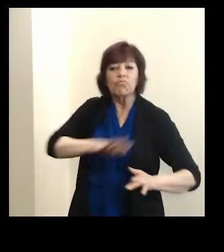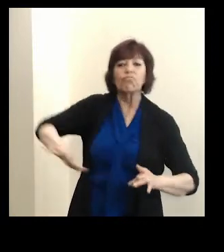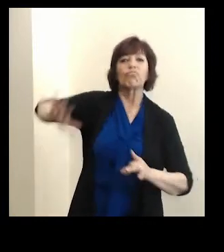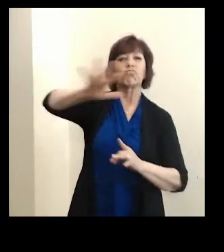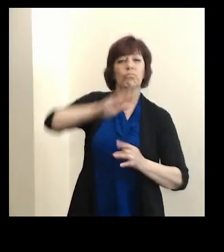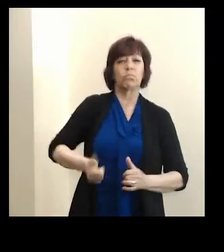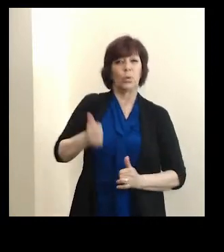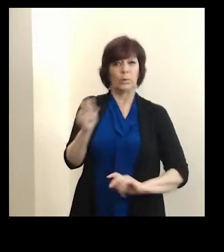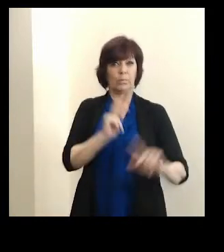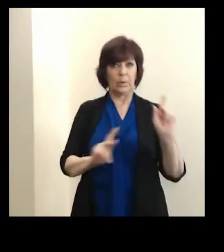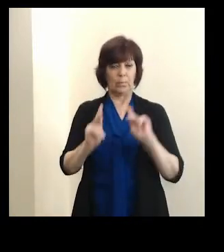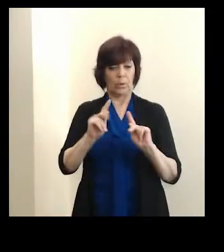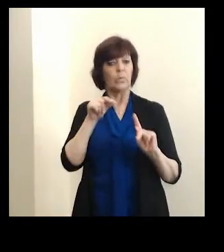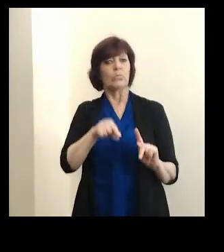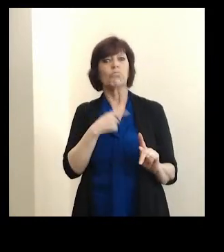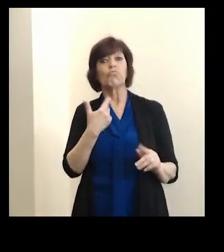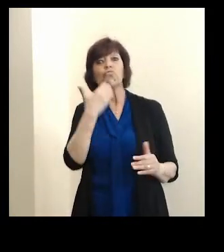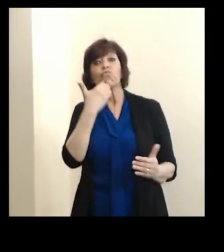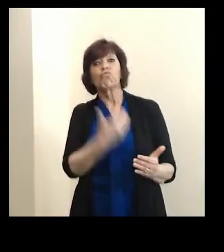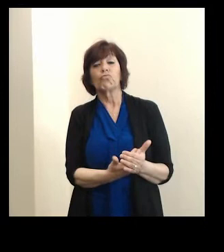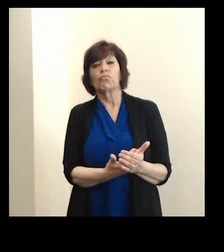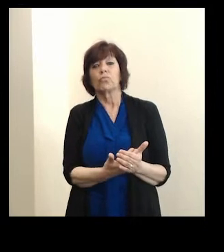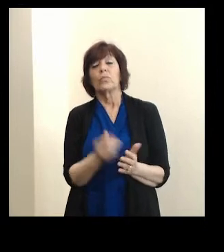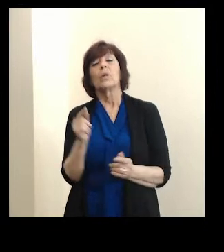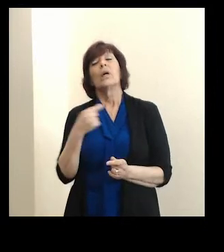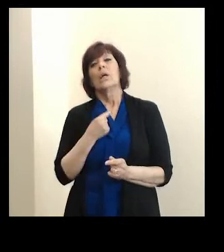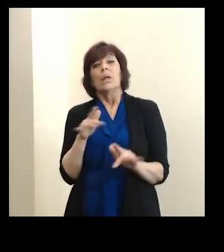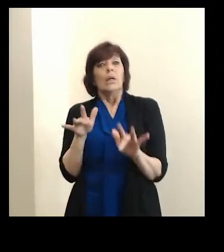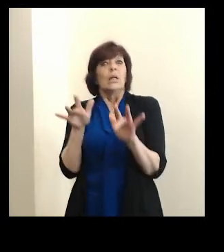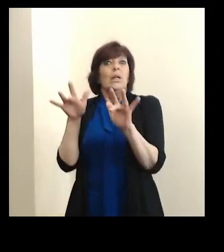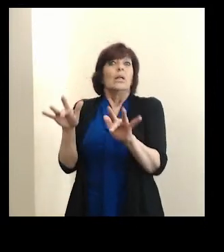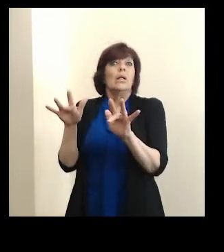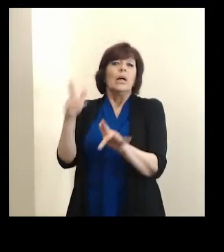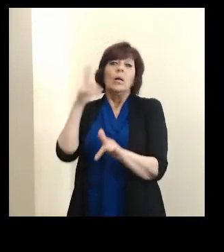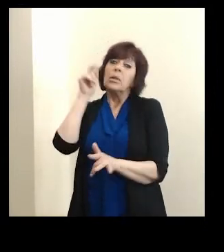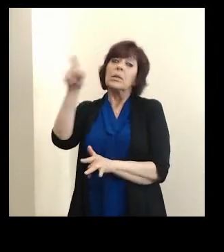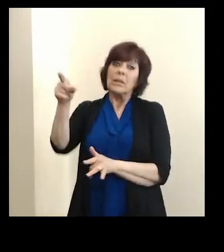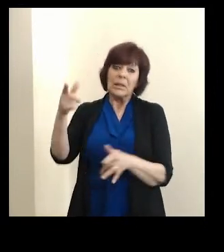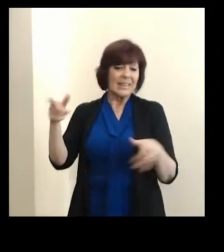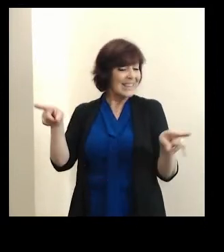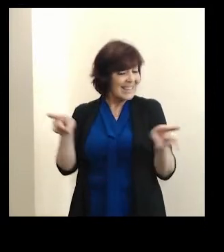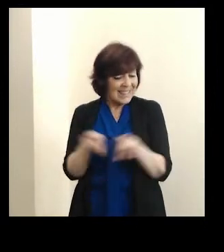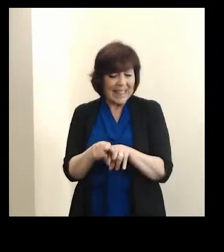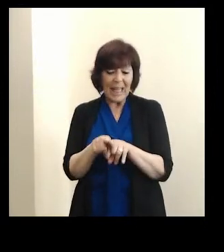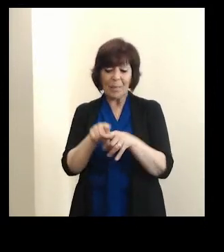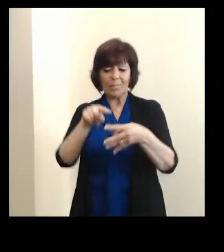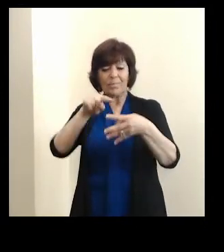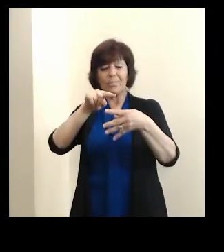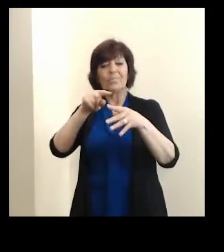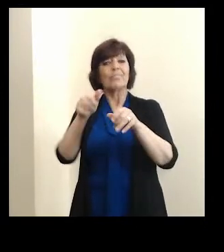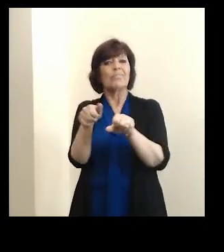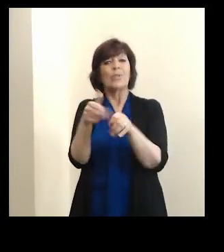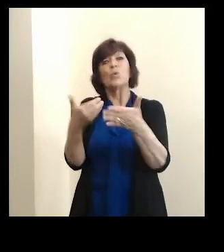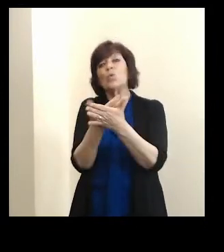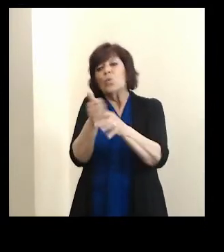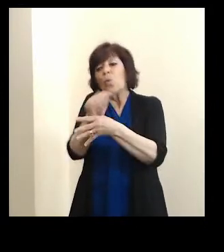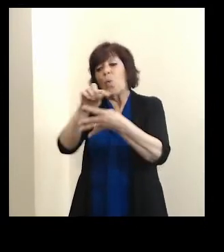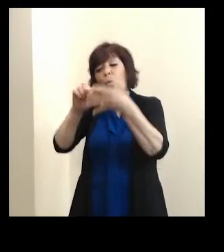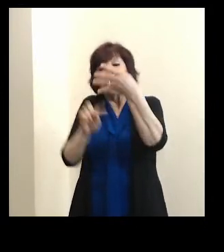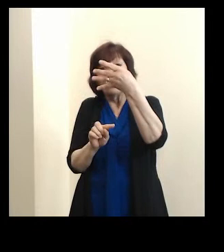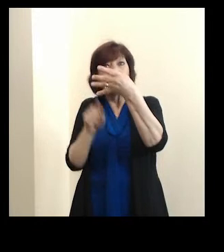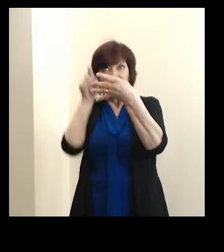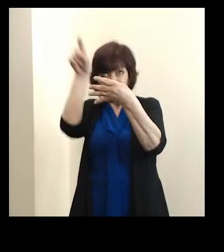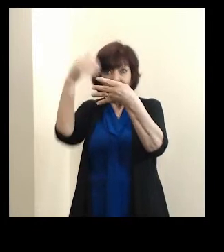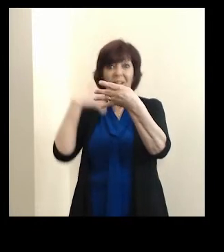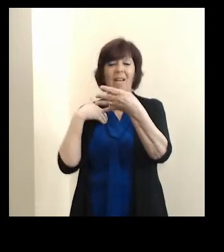of the population as well as we have. And I feel sorry for them, because they're dealing with some of these same variants that we are, and they